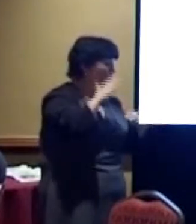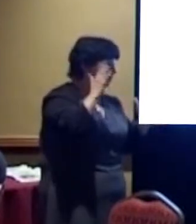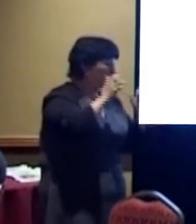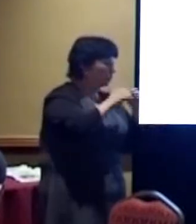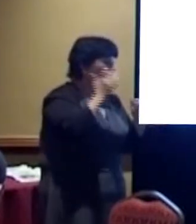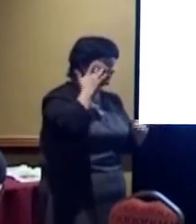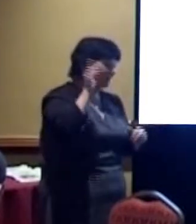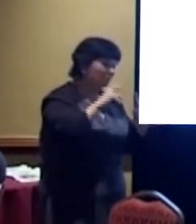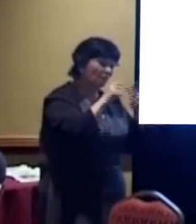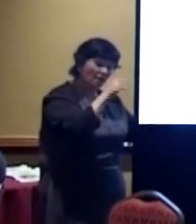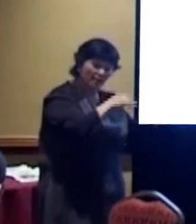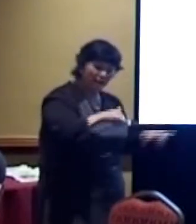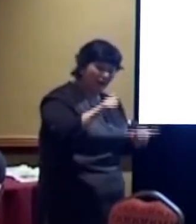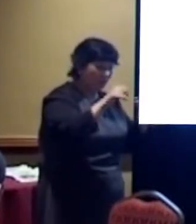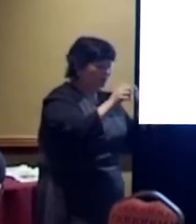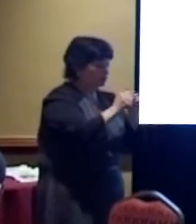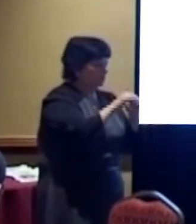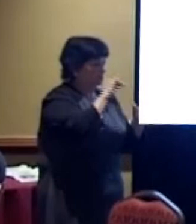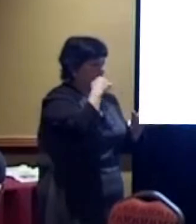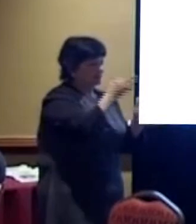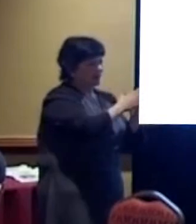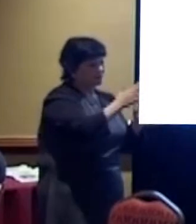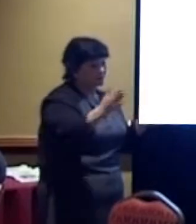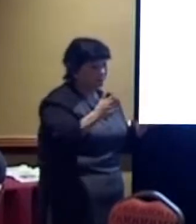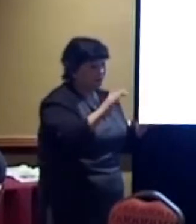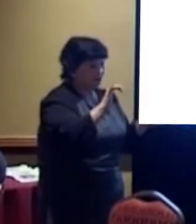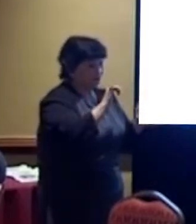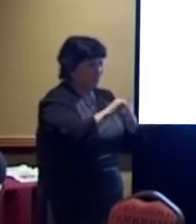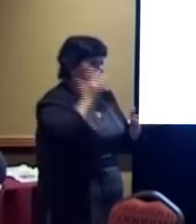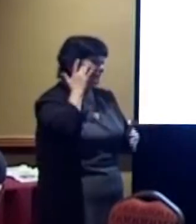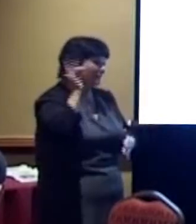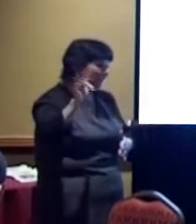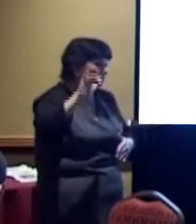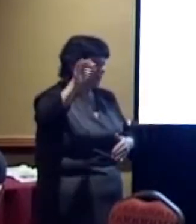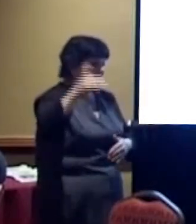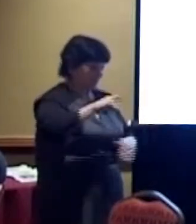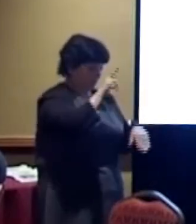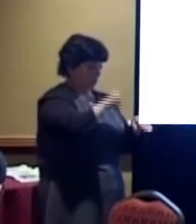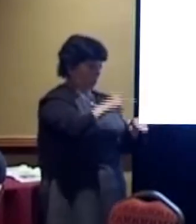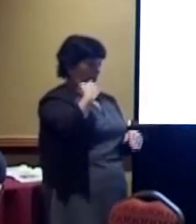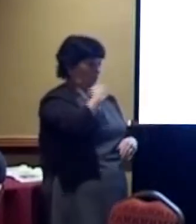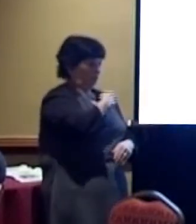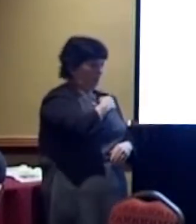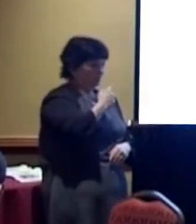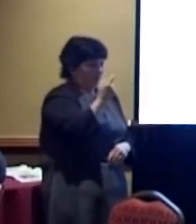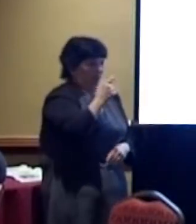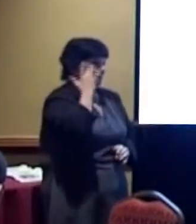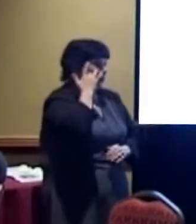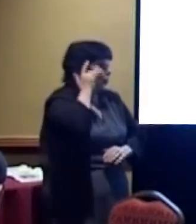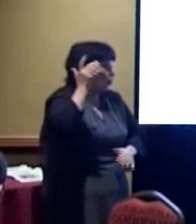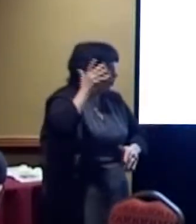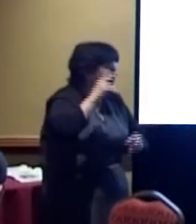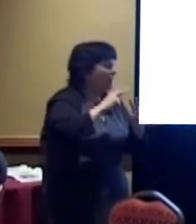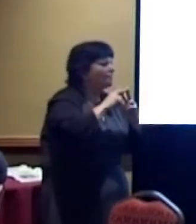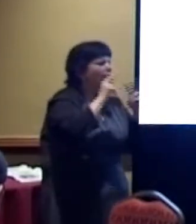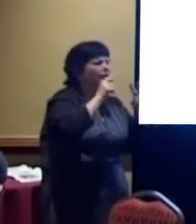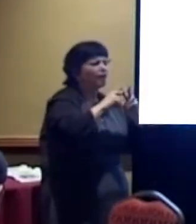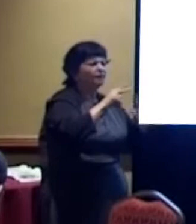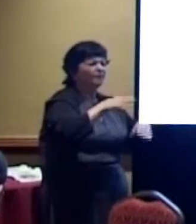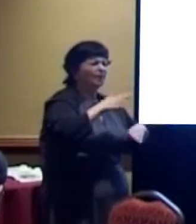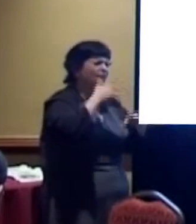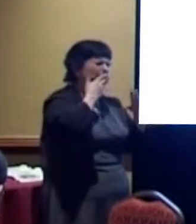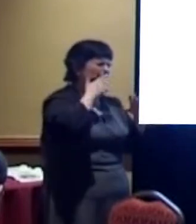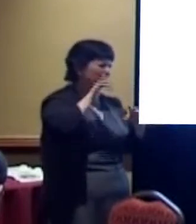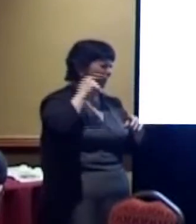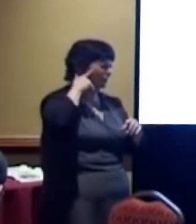common in people on the spectrum, that sounds that seem ordinary to us or just a little noisy are very aversive, and